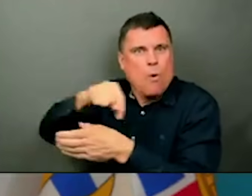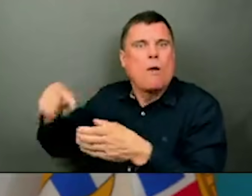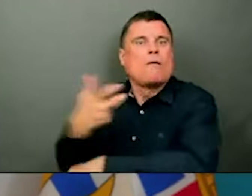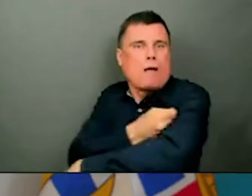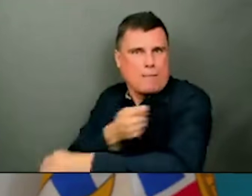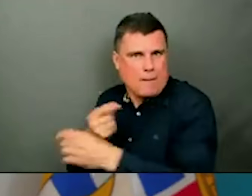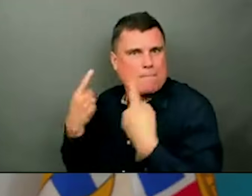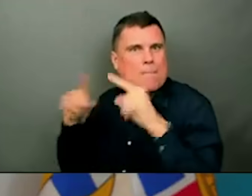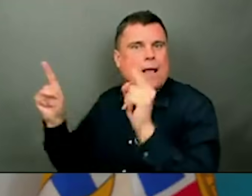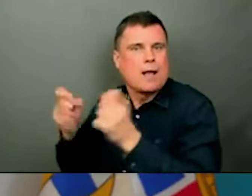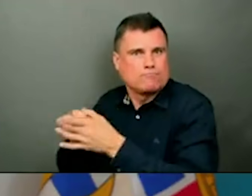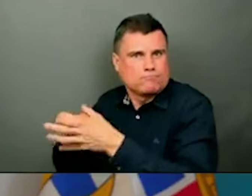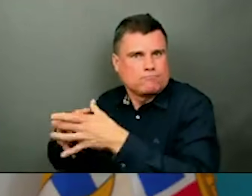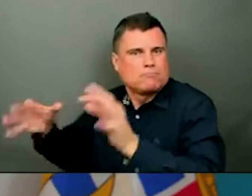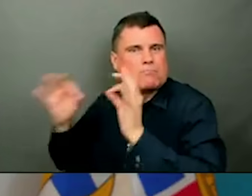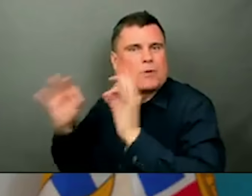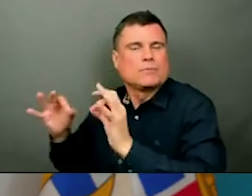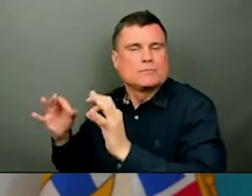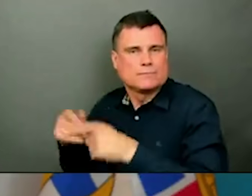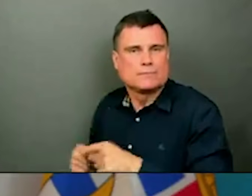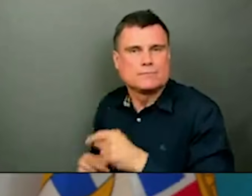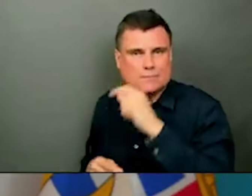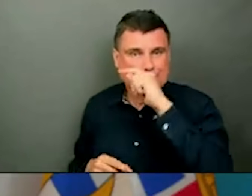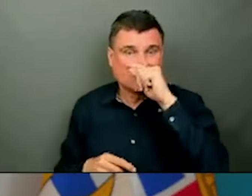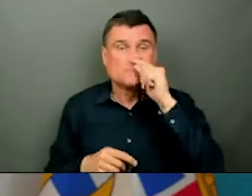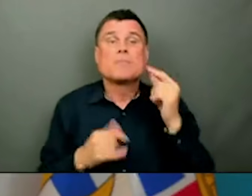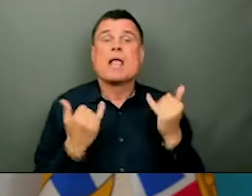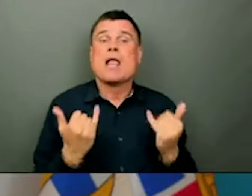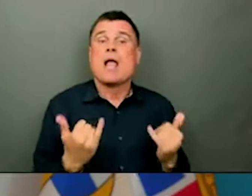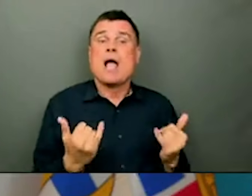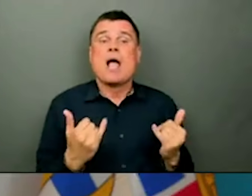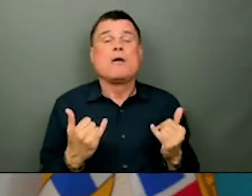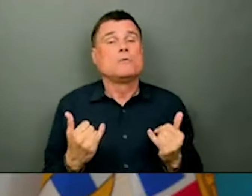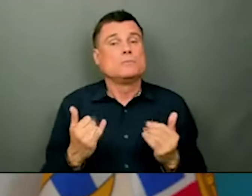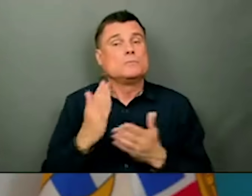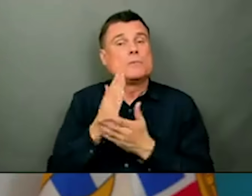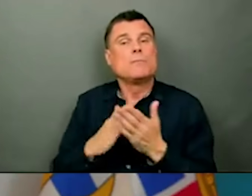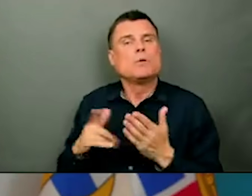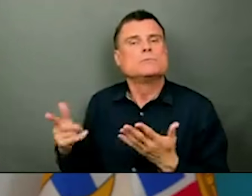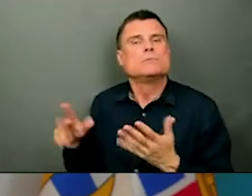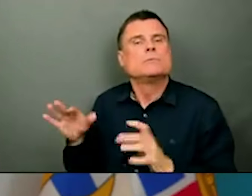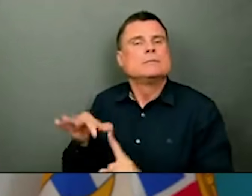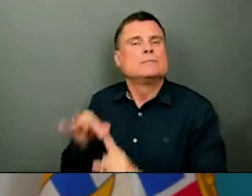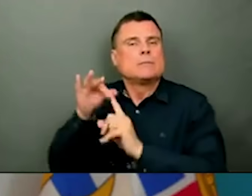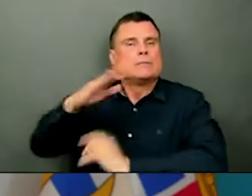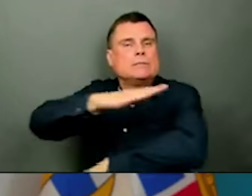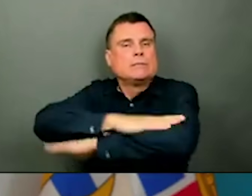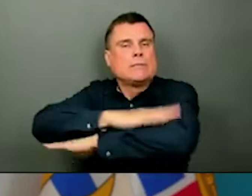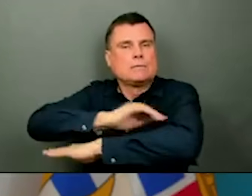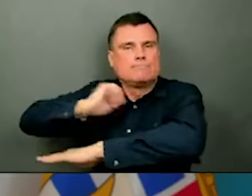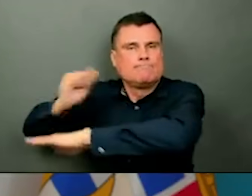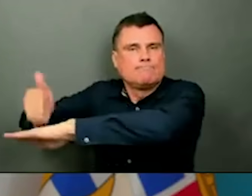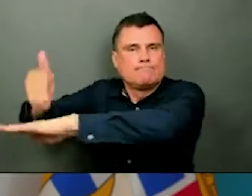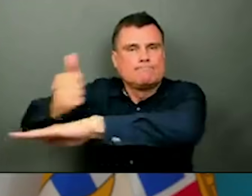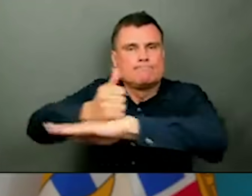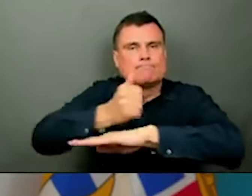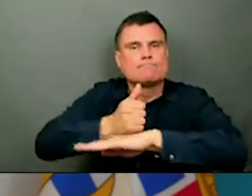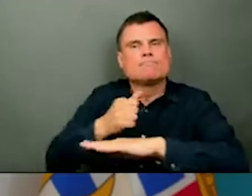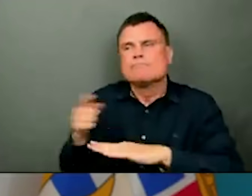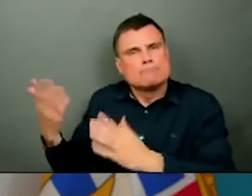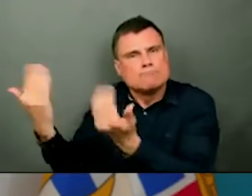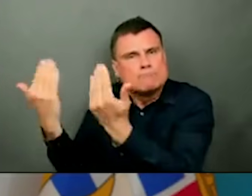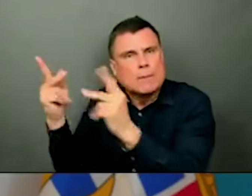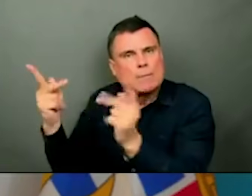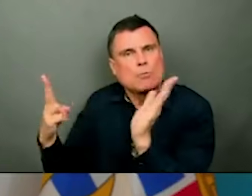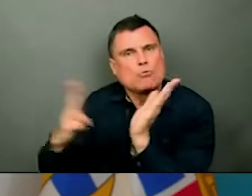started today some kiosks to get people registered and some mobile units to get people registered.